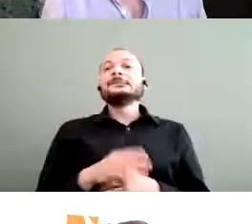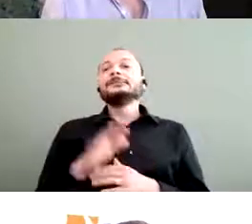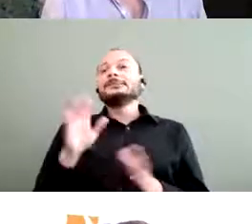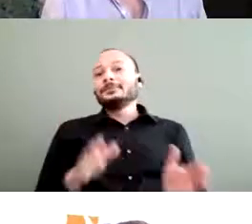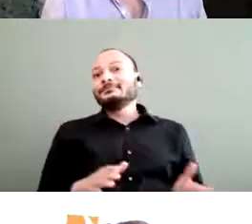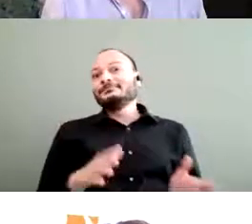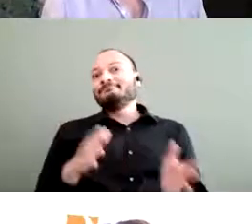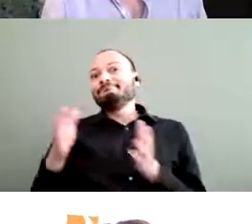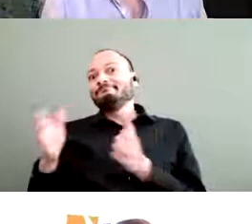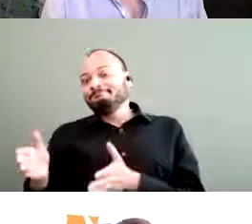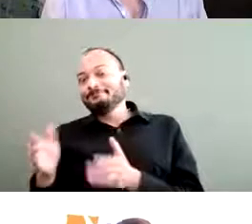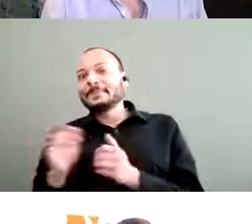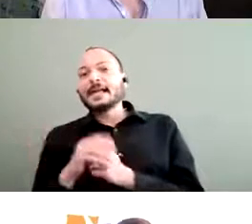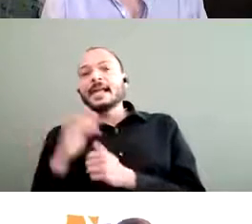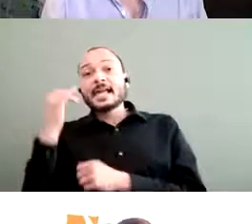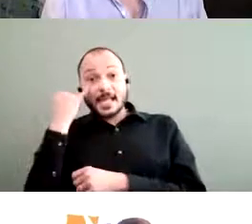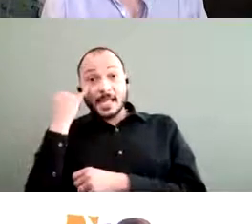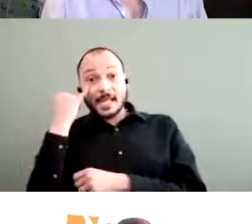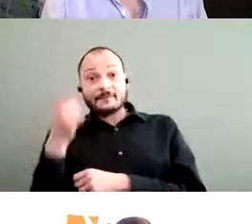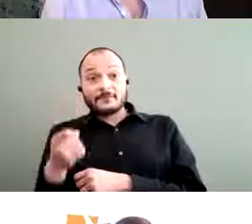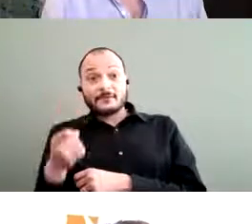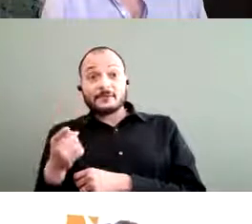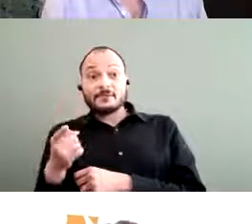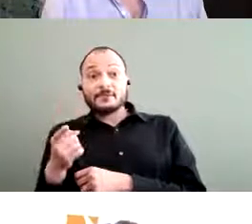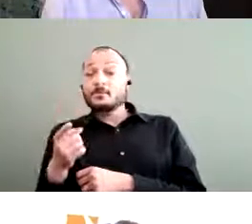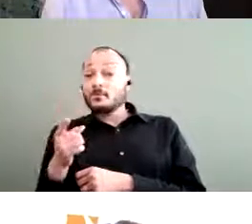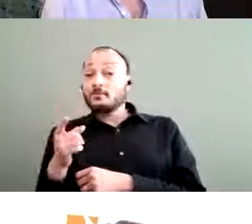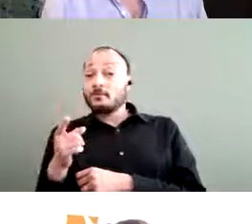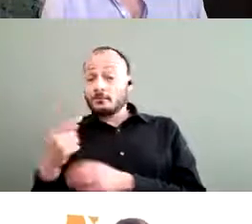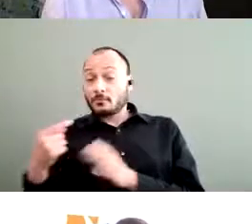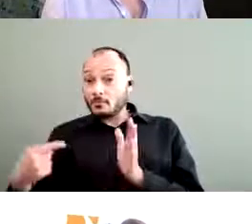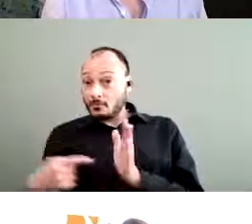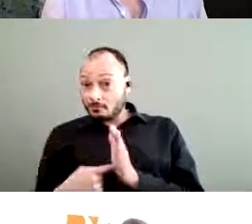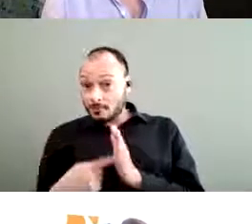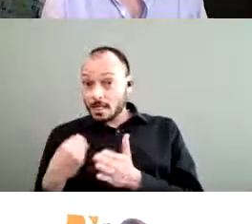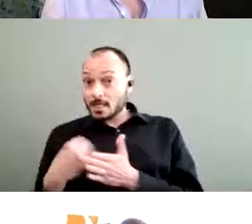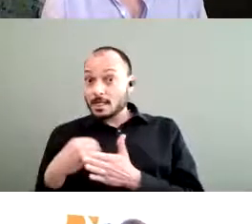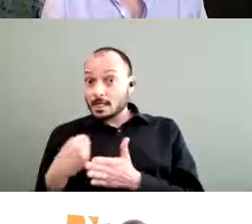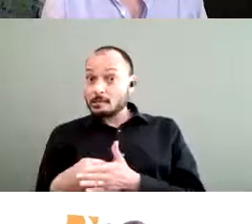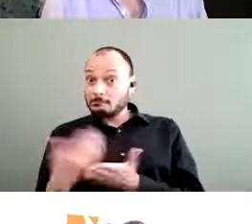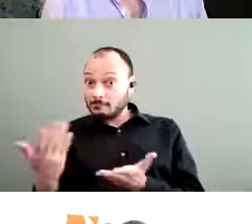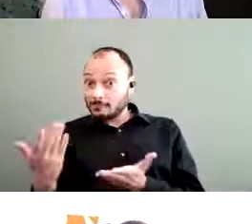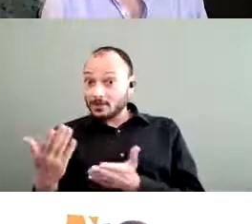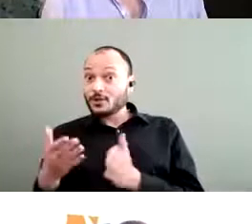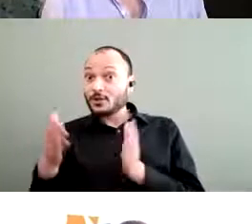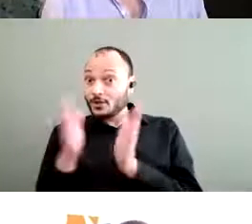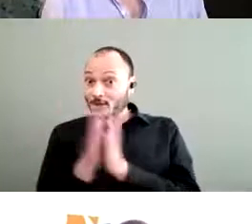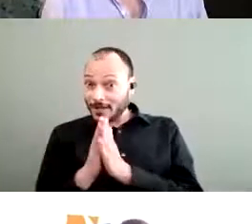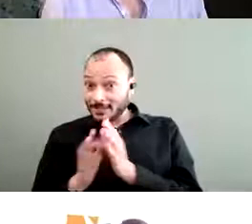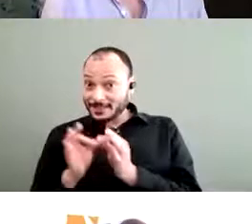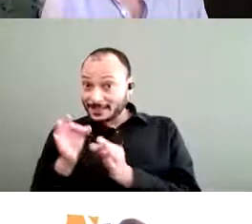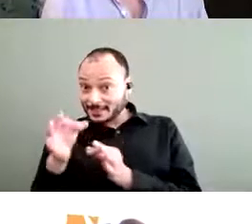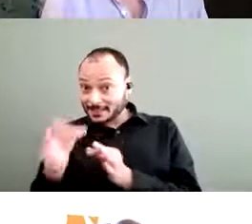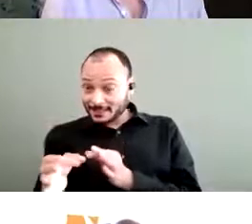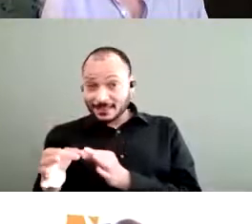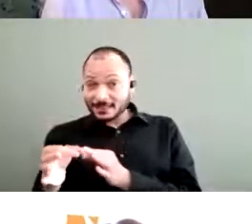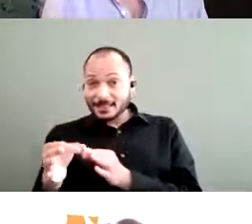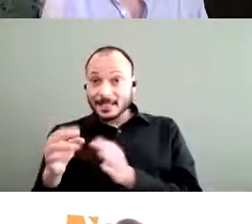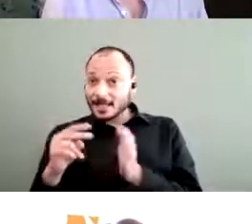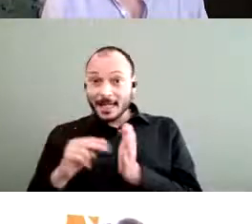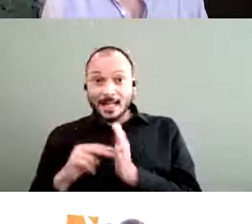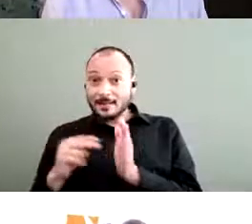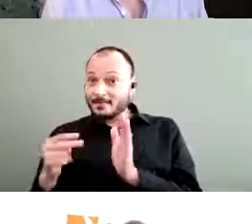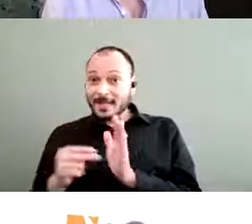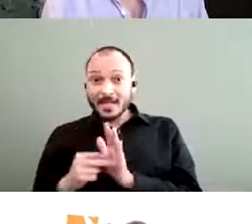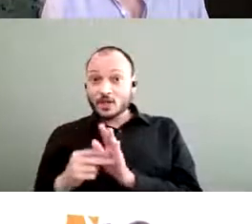that, if you do owe money, and you request an extension, that doesn't mean